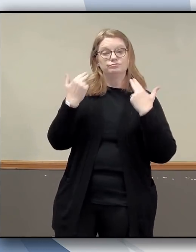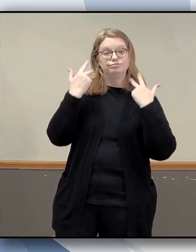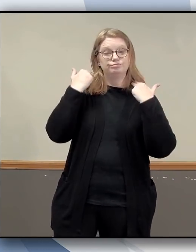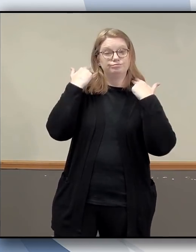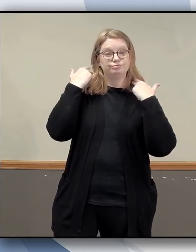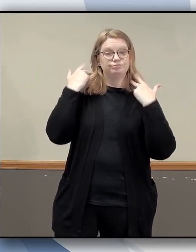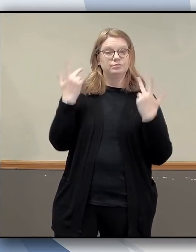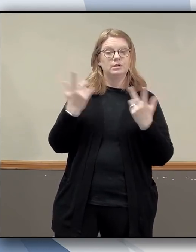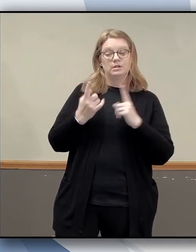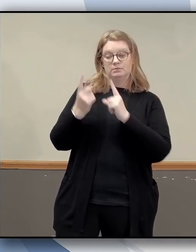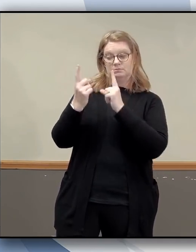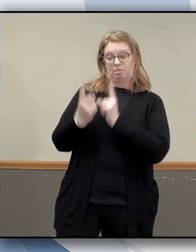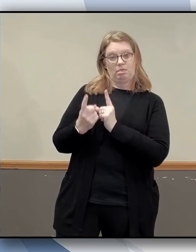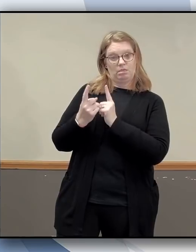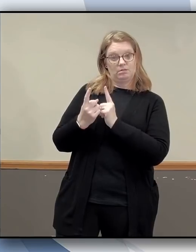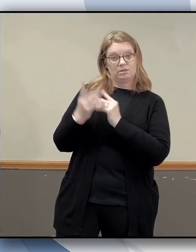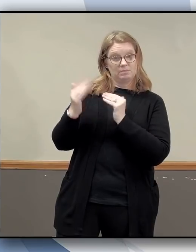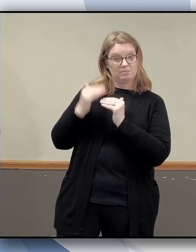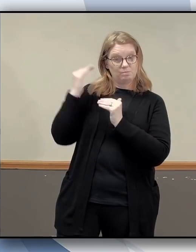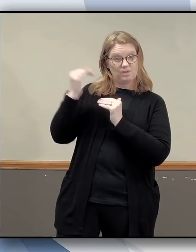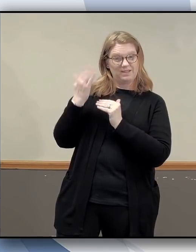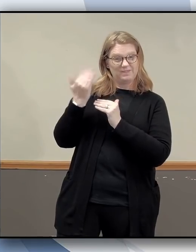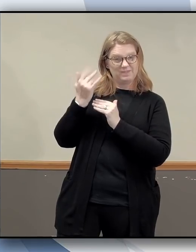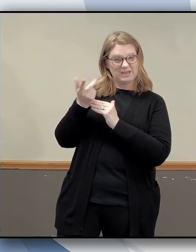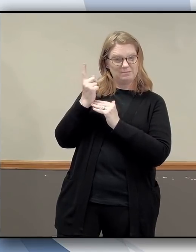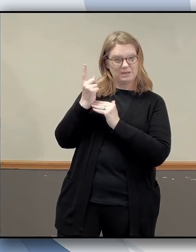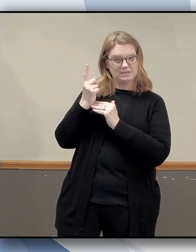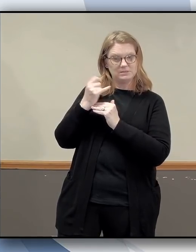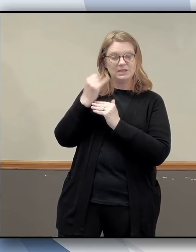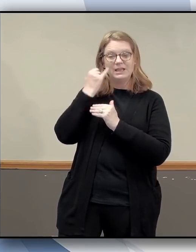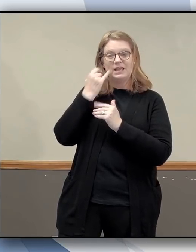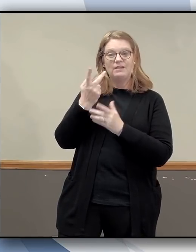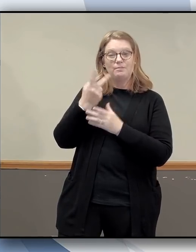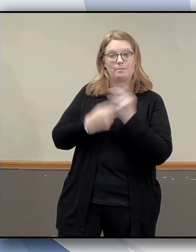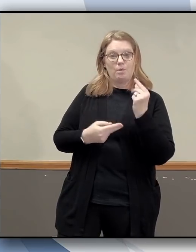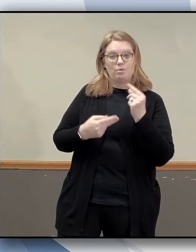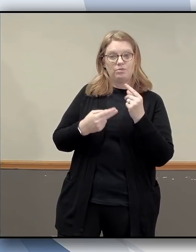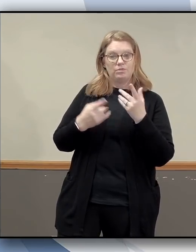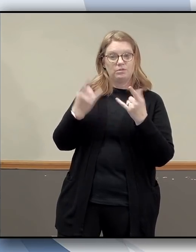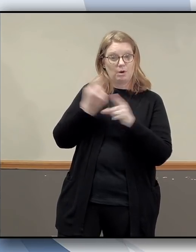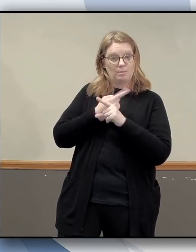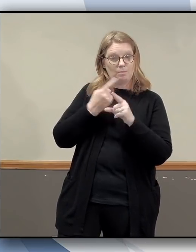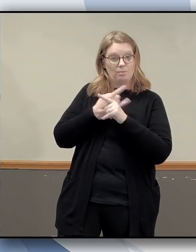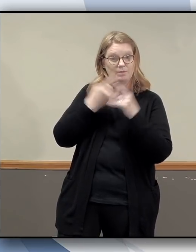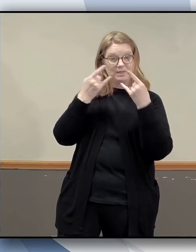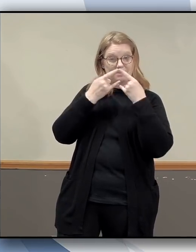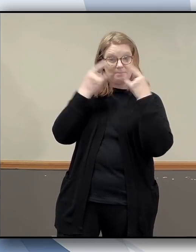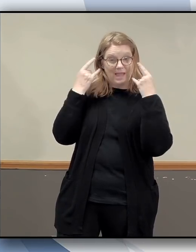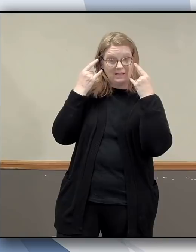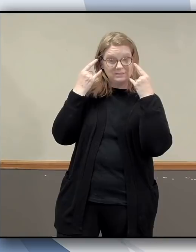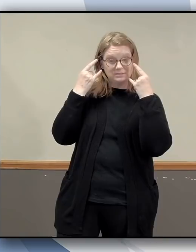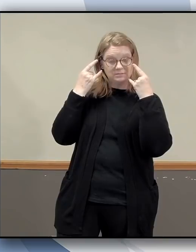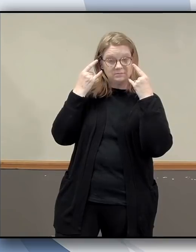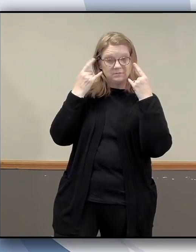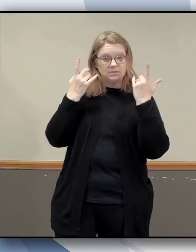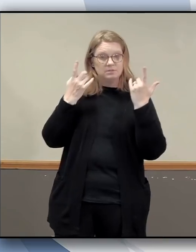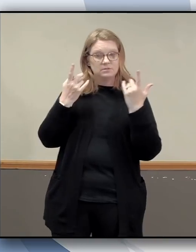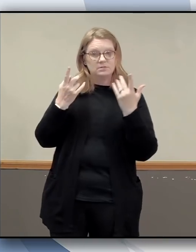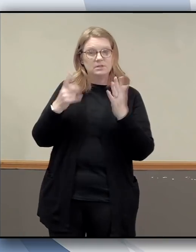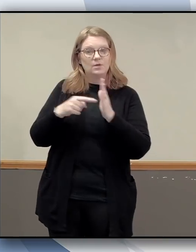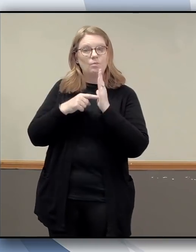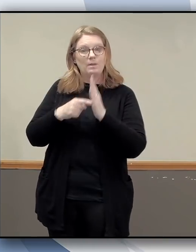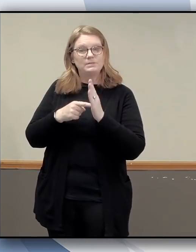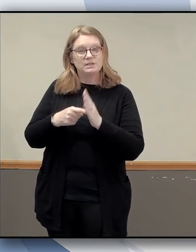one-on-one contact that may be longer than 15 minutes, if both individuals are appropriately masked during the time that they're together, that